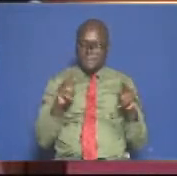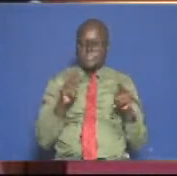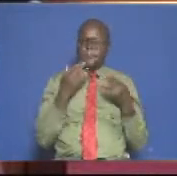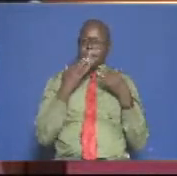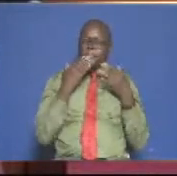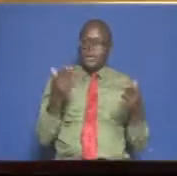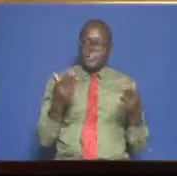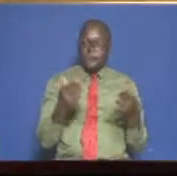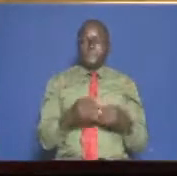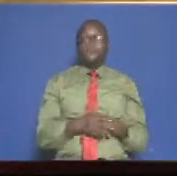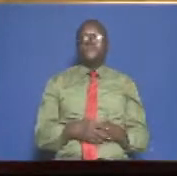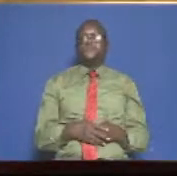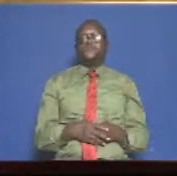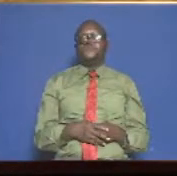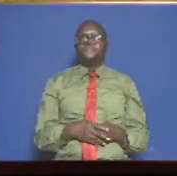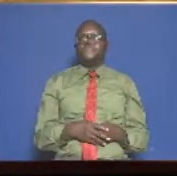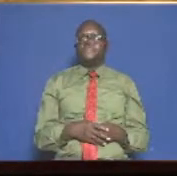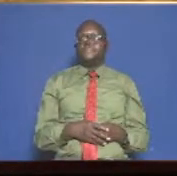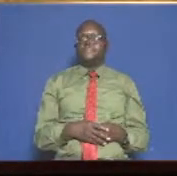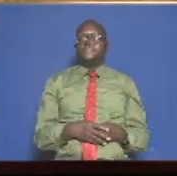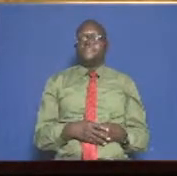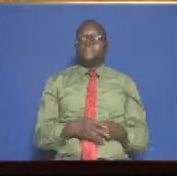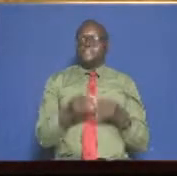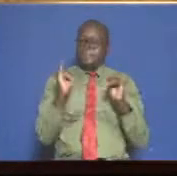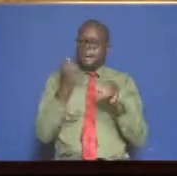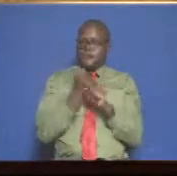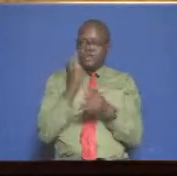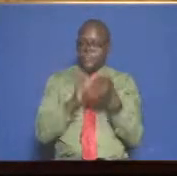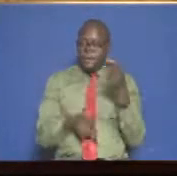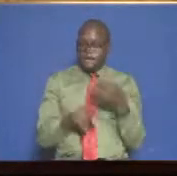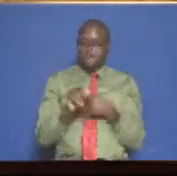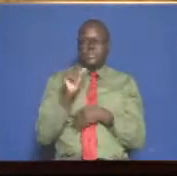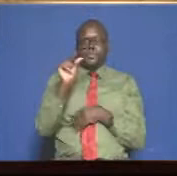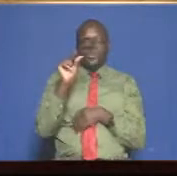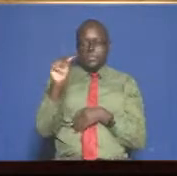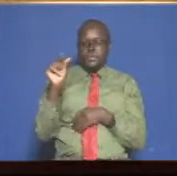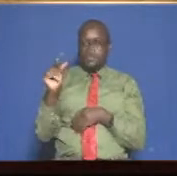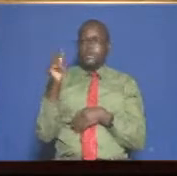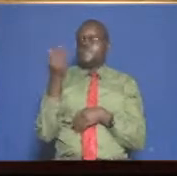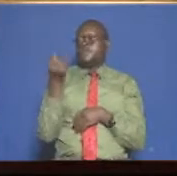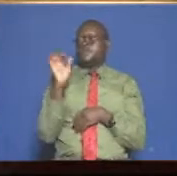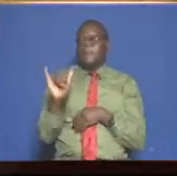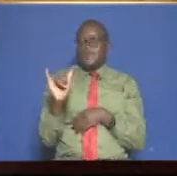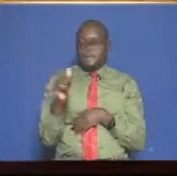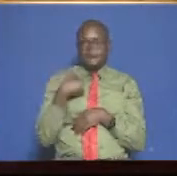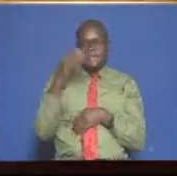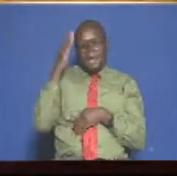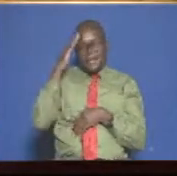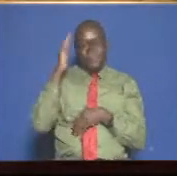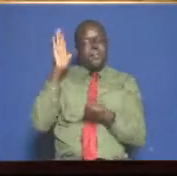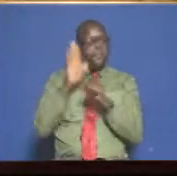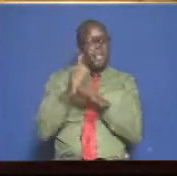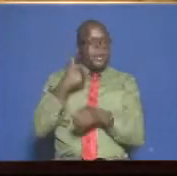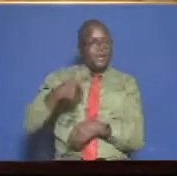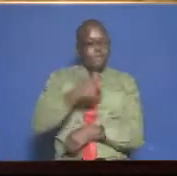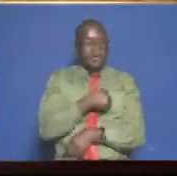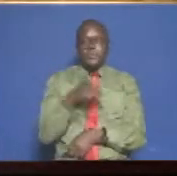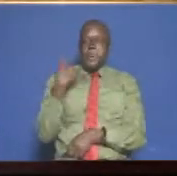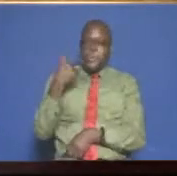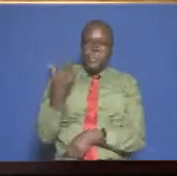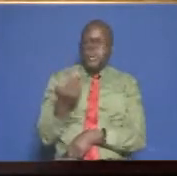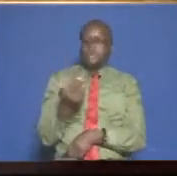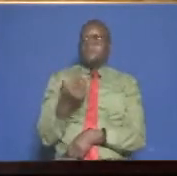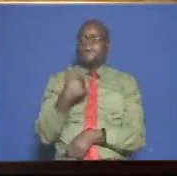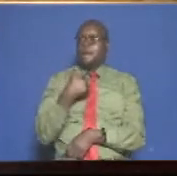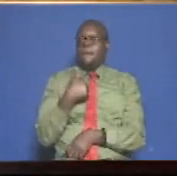you. Could we try to take to be a bit brief? But, because I know there are so many of us who